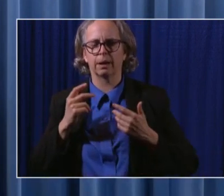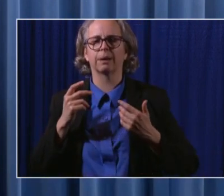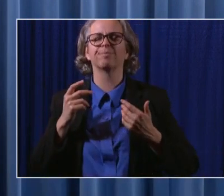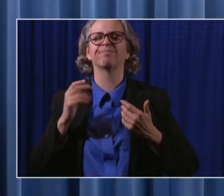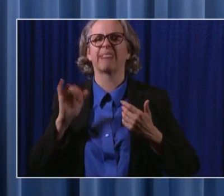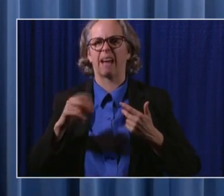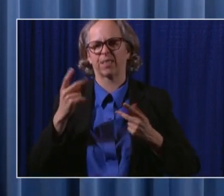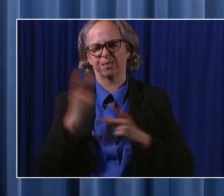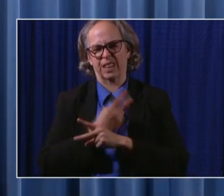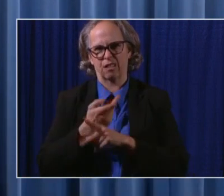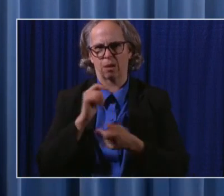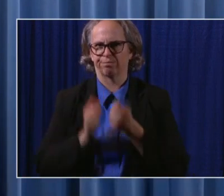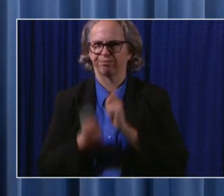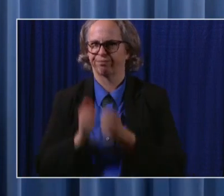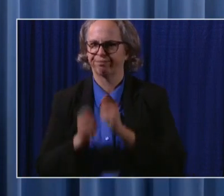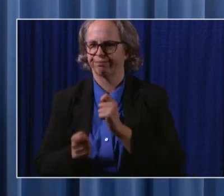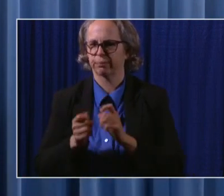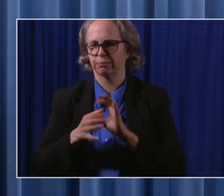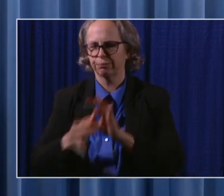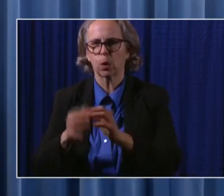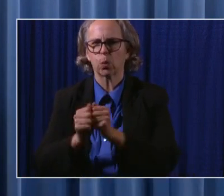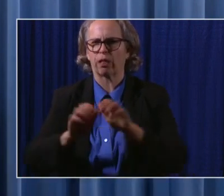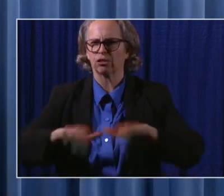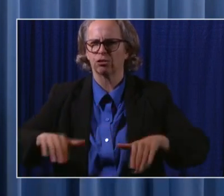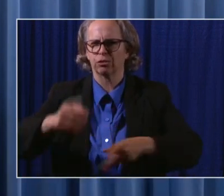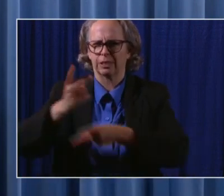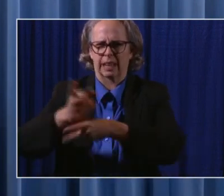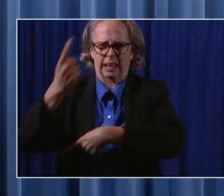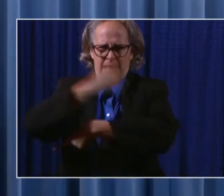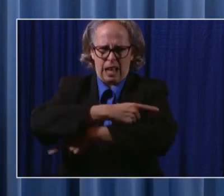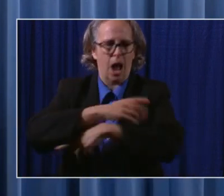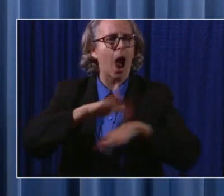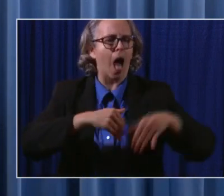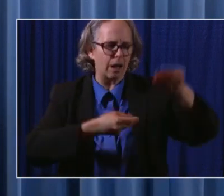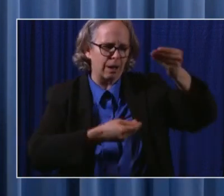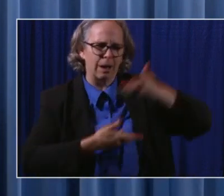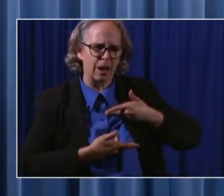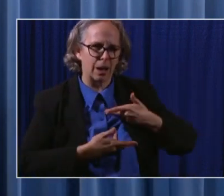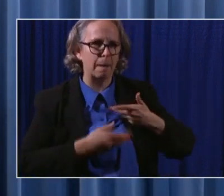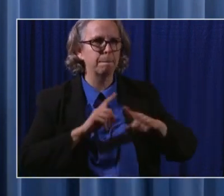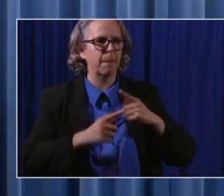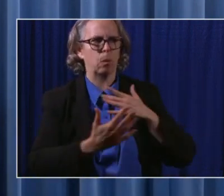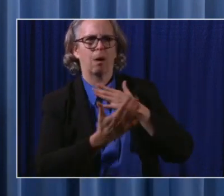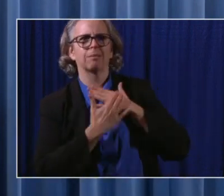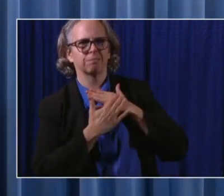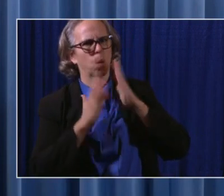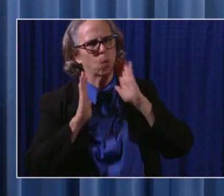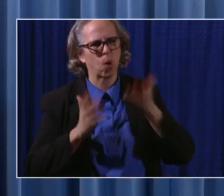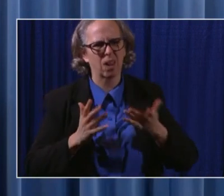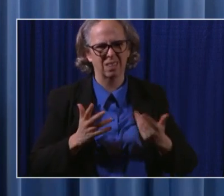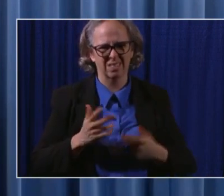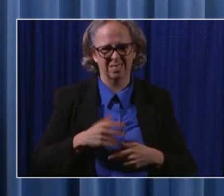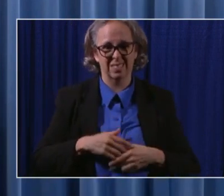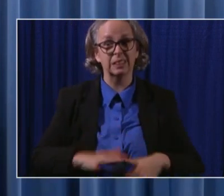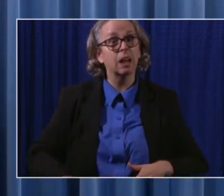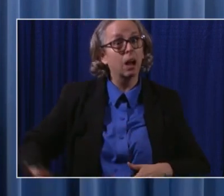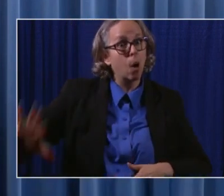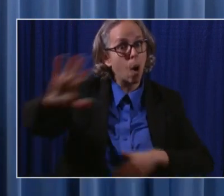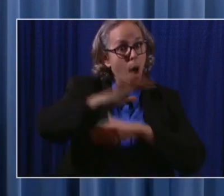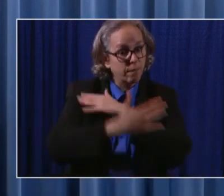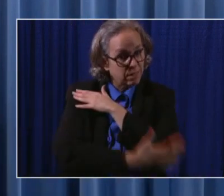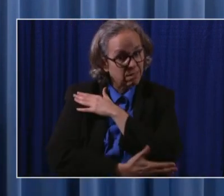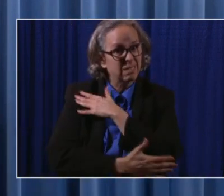that study. It's a quite large study, not just in Ohio but across the country. But Ohio participated significantly in that study, and